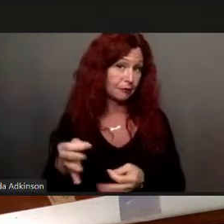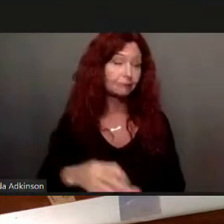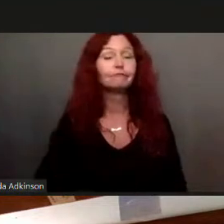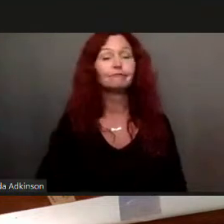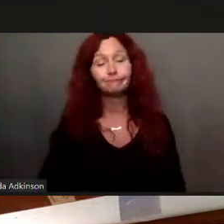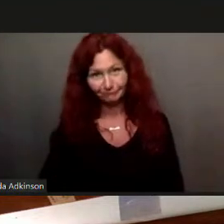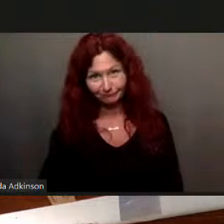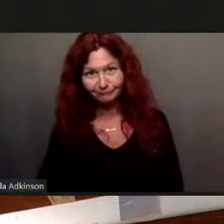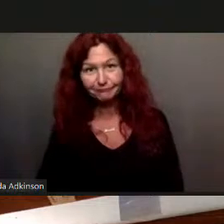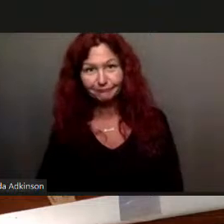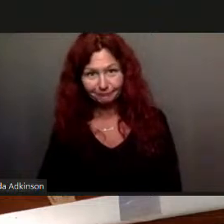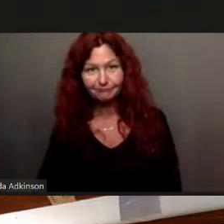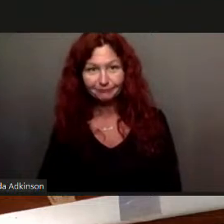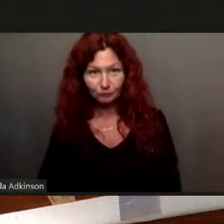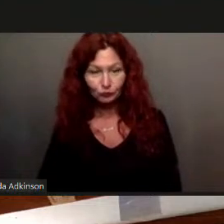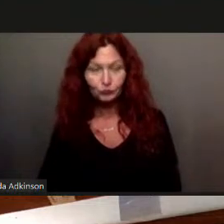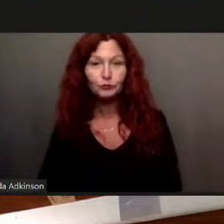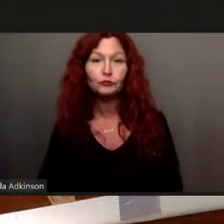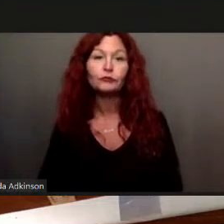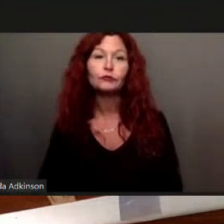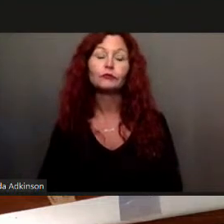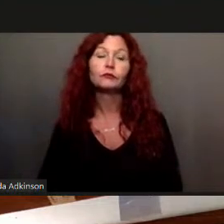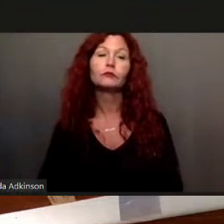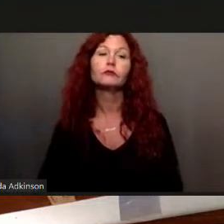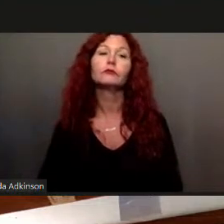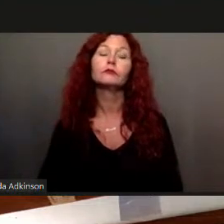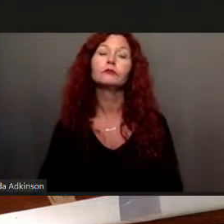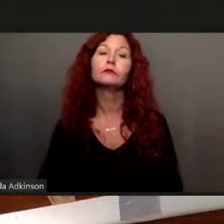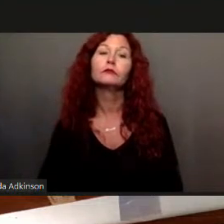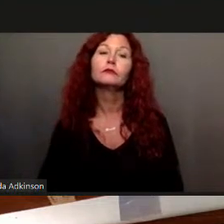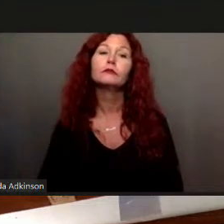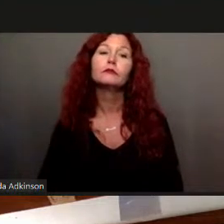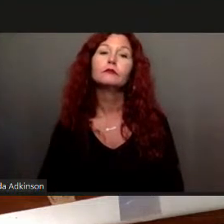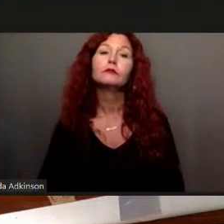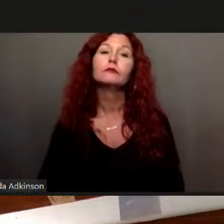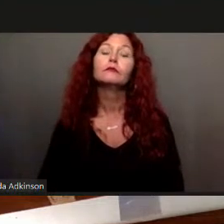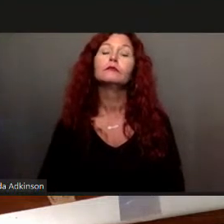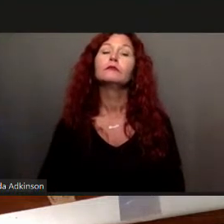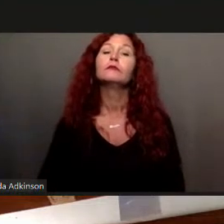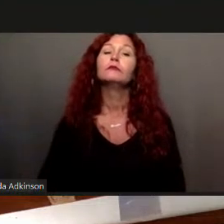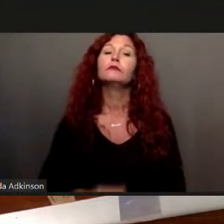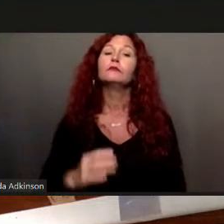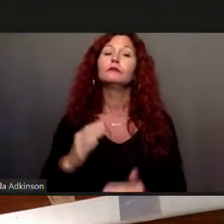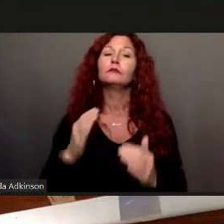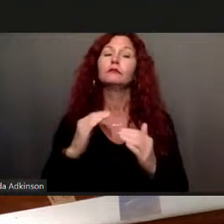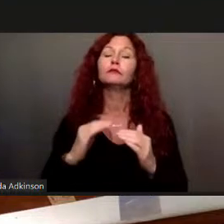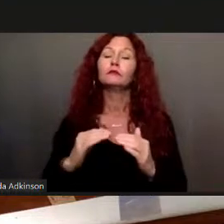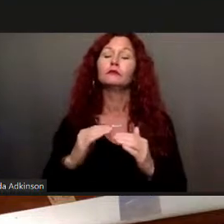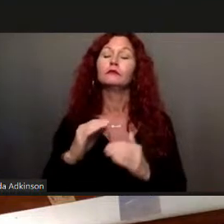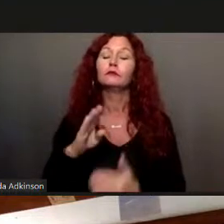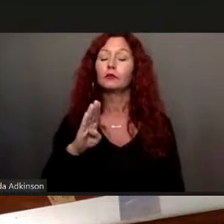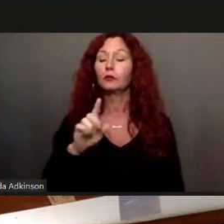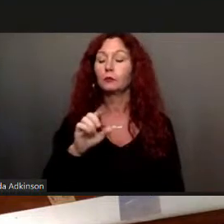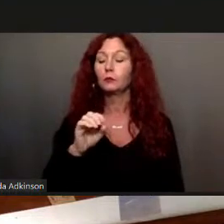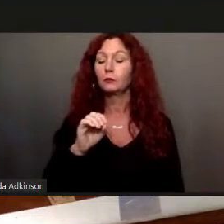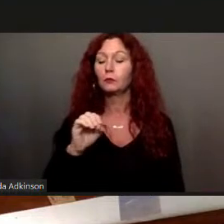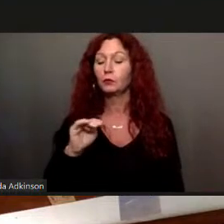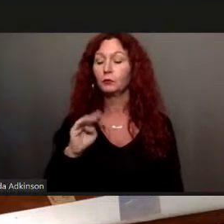Okay, now we have up next from Bloomberg Businessweek, Michael Smith.